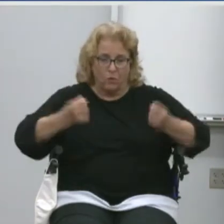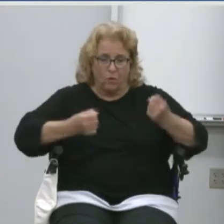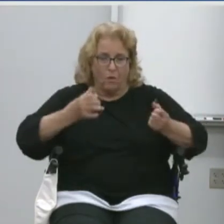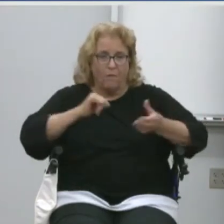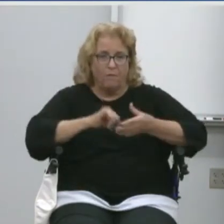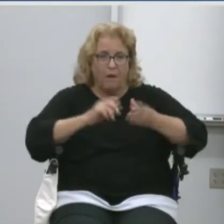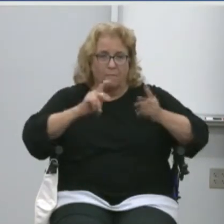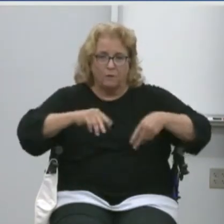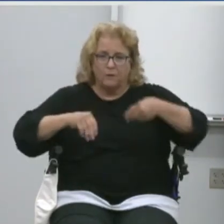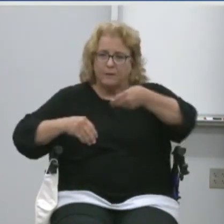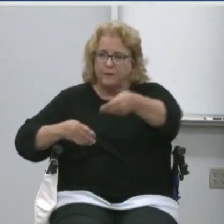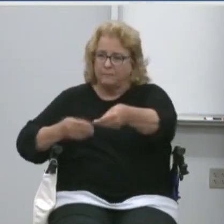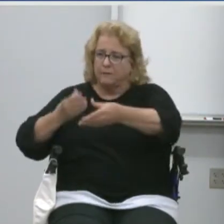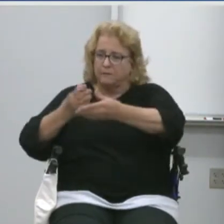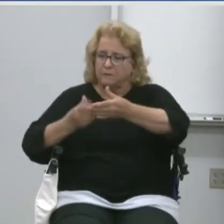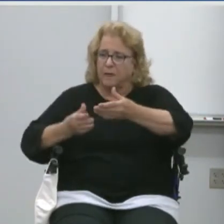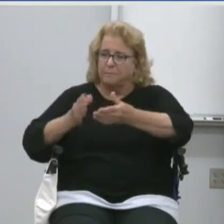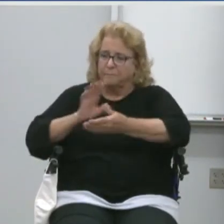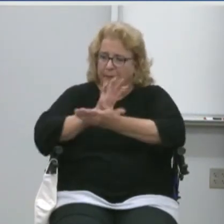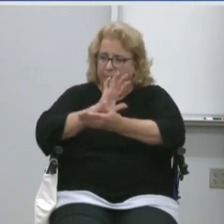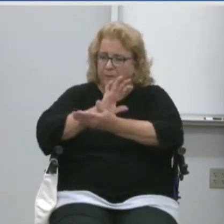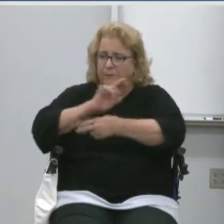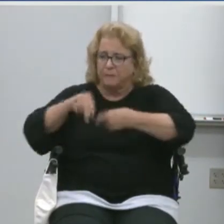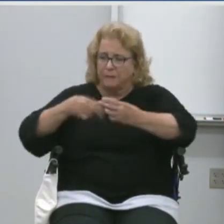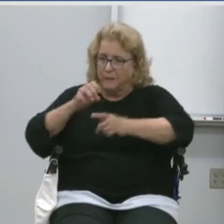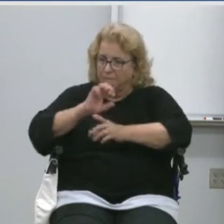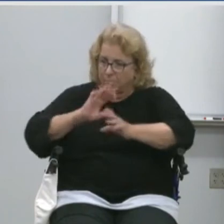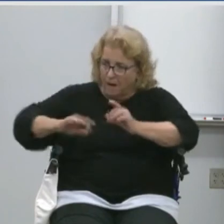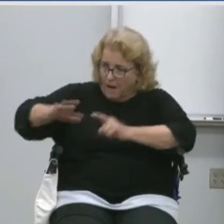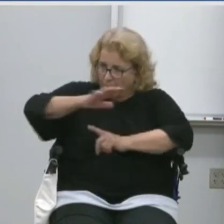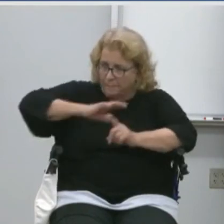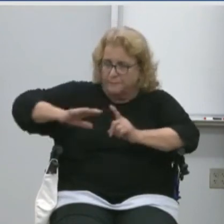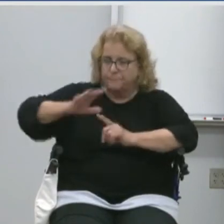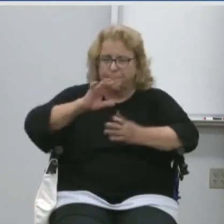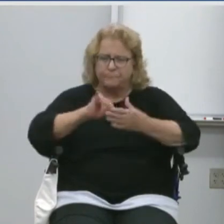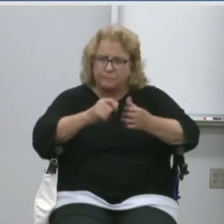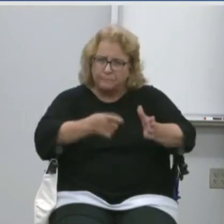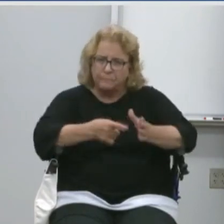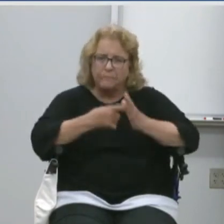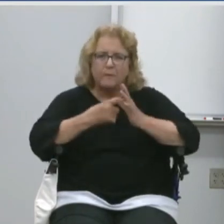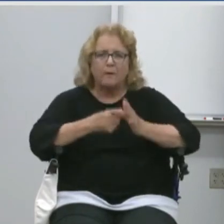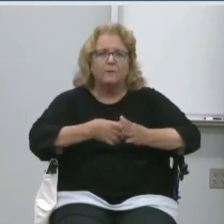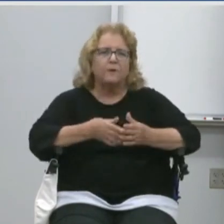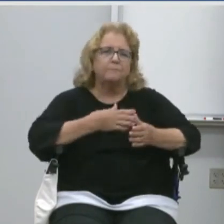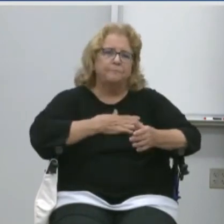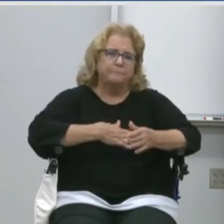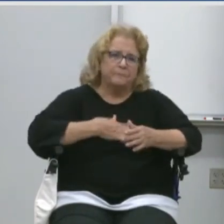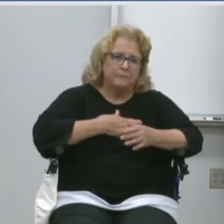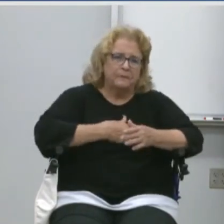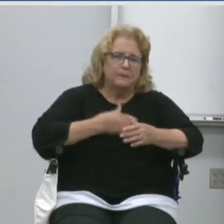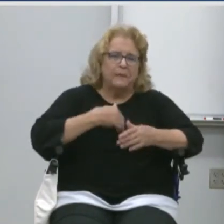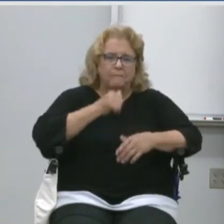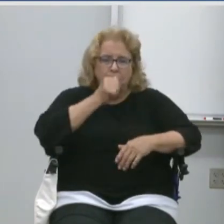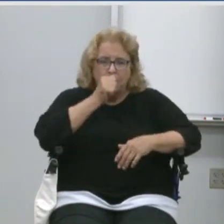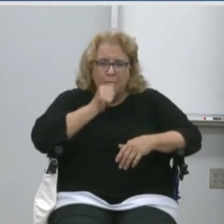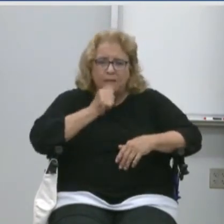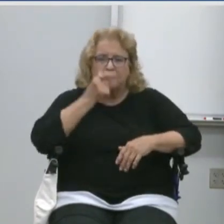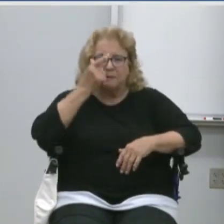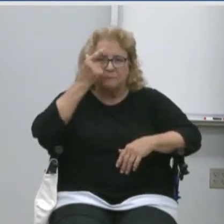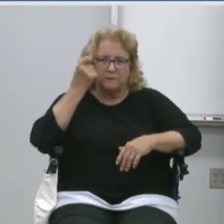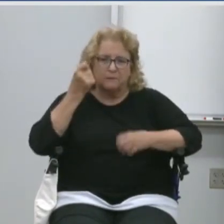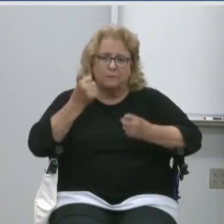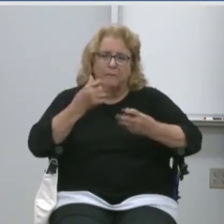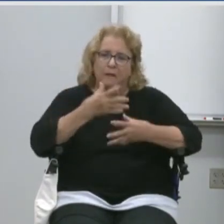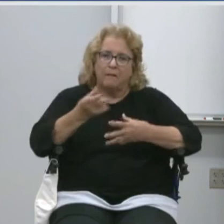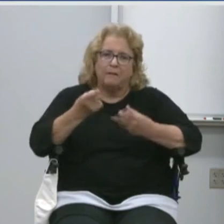some environmental literature, so that's a requirement. So we ask the public to have patience with us because there's a lot of moving parts that have